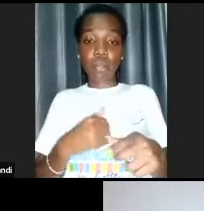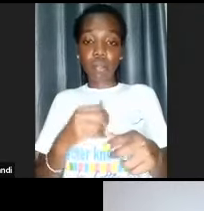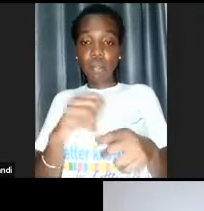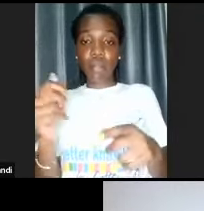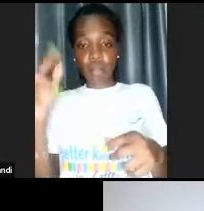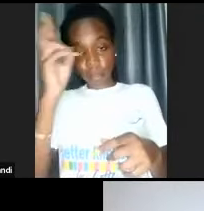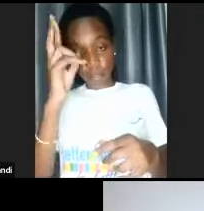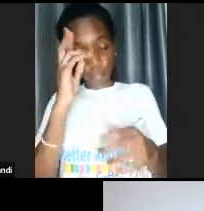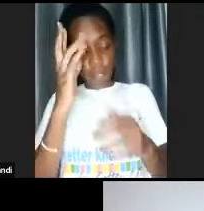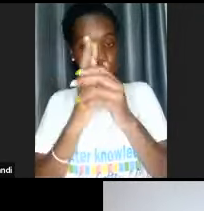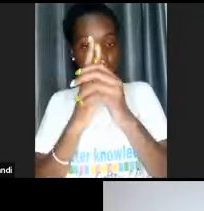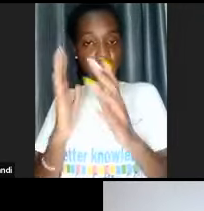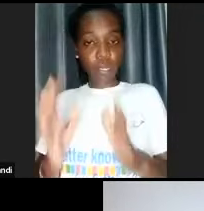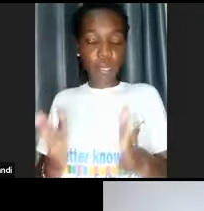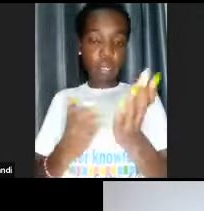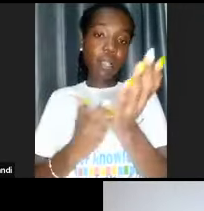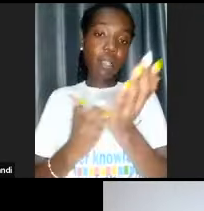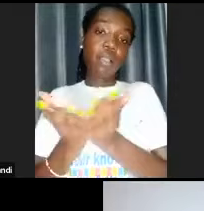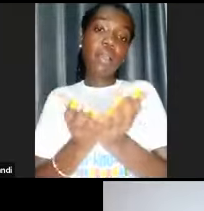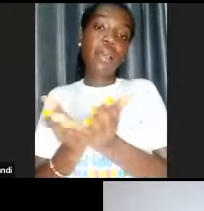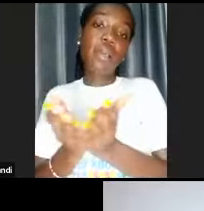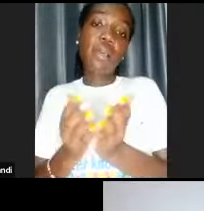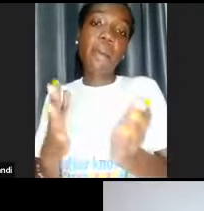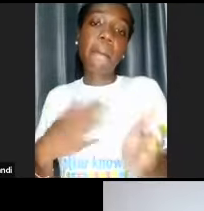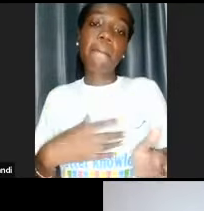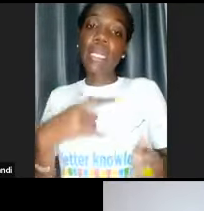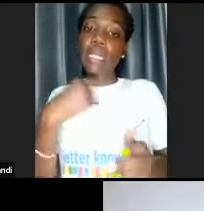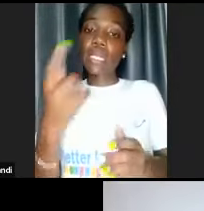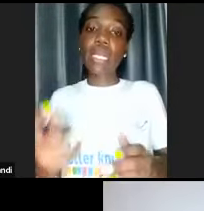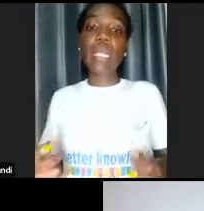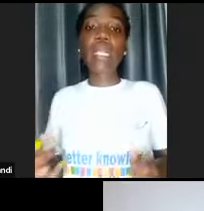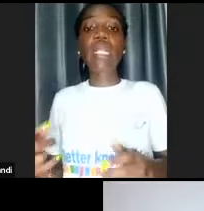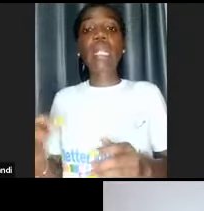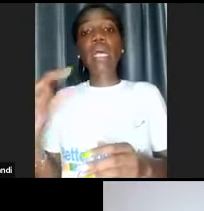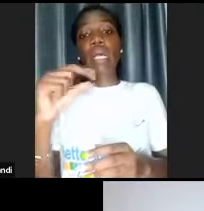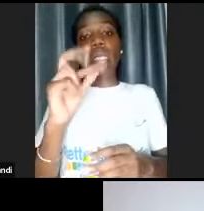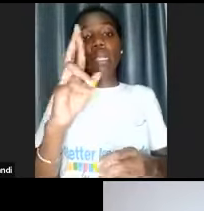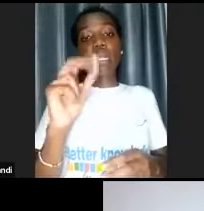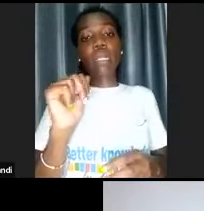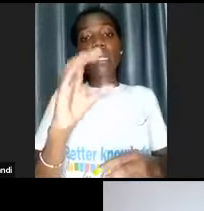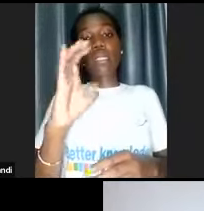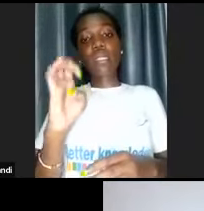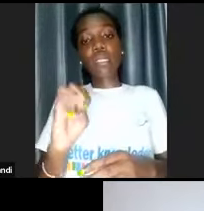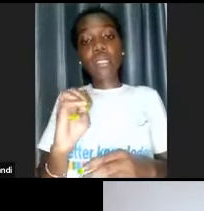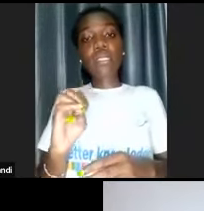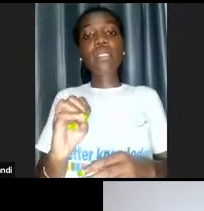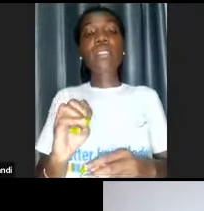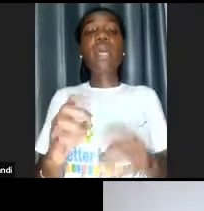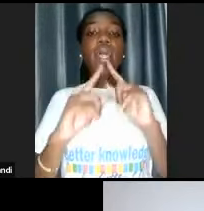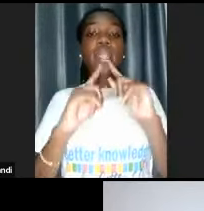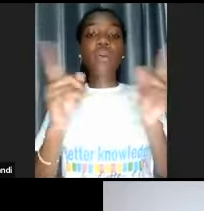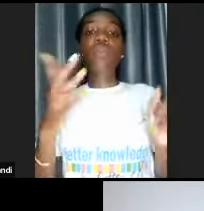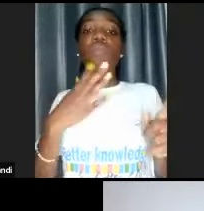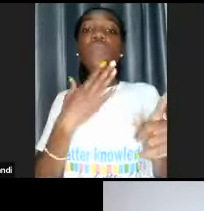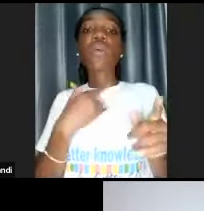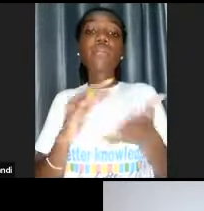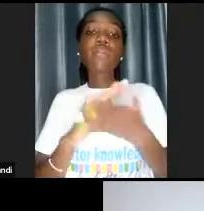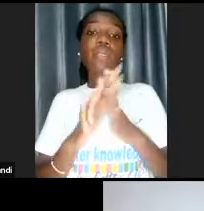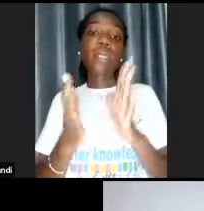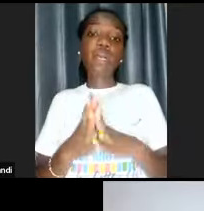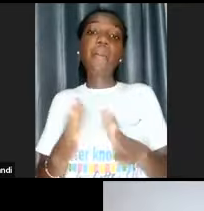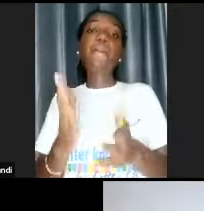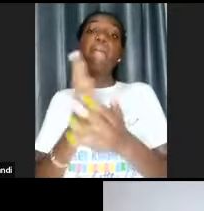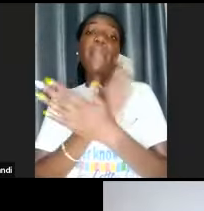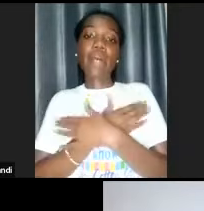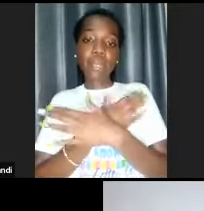I'll let Grace to announce it next edition. We want to be partners. So we have a Purpose Leadership Summit, first